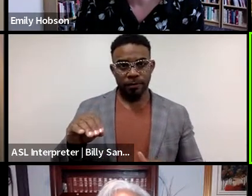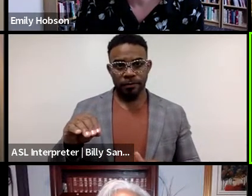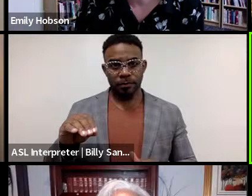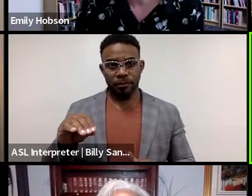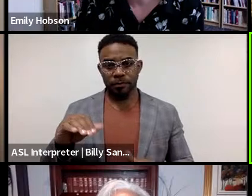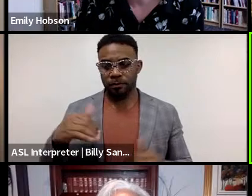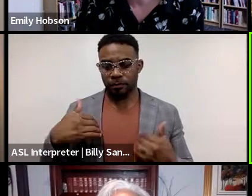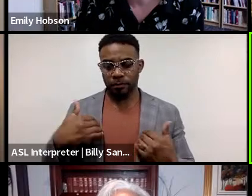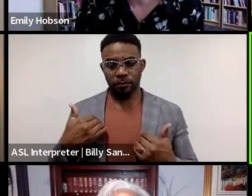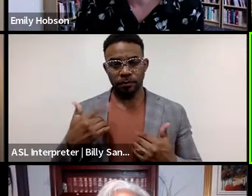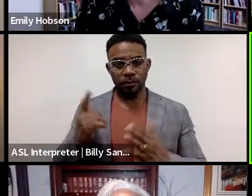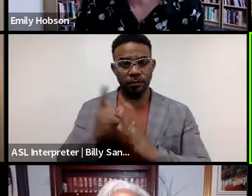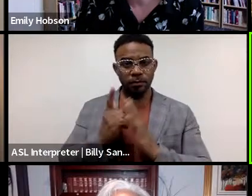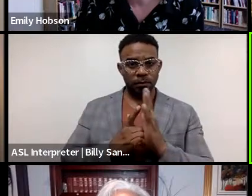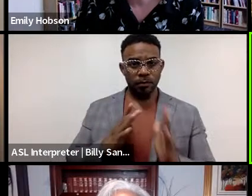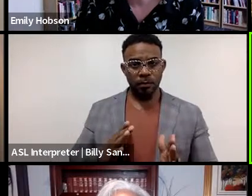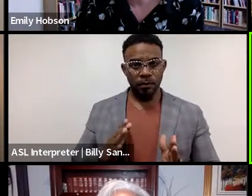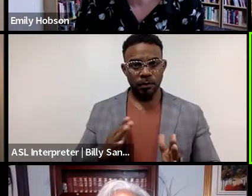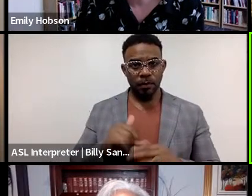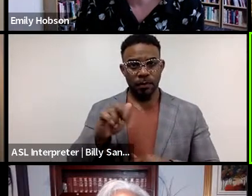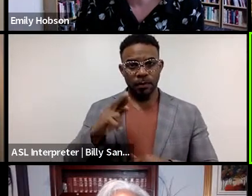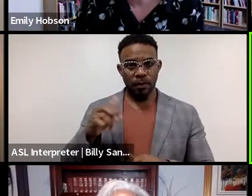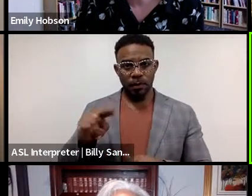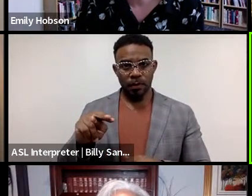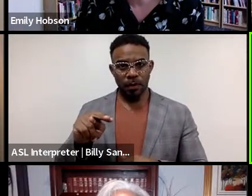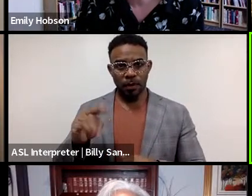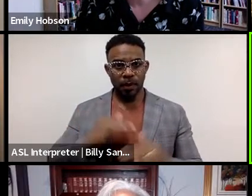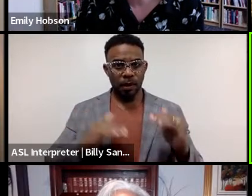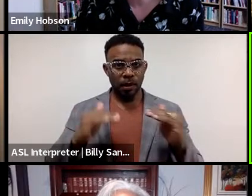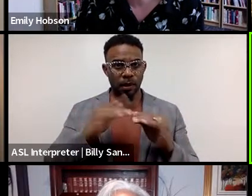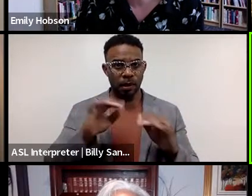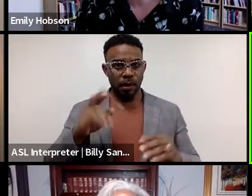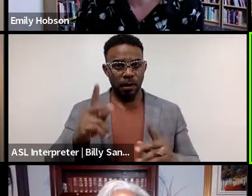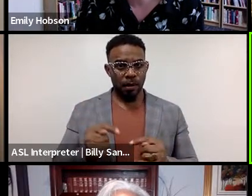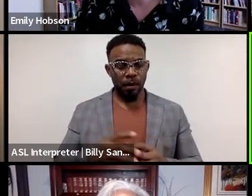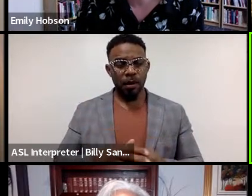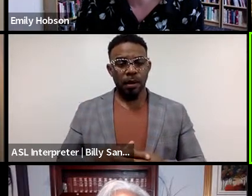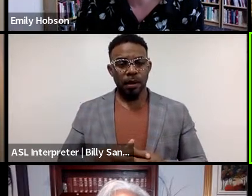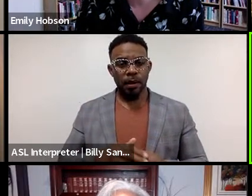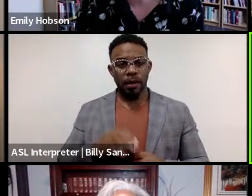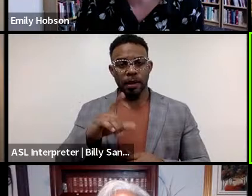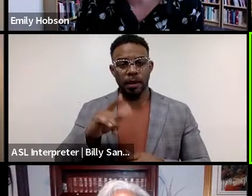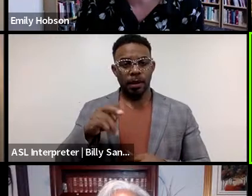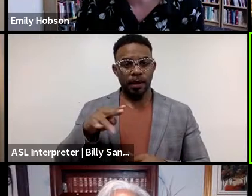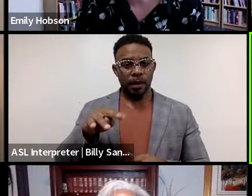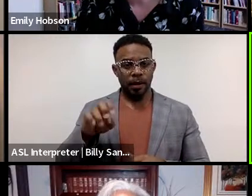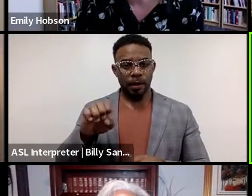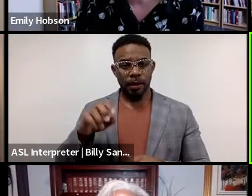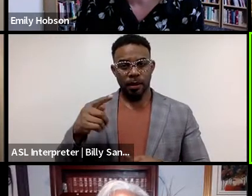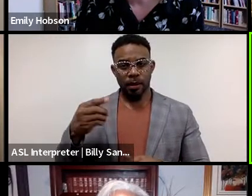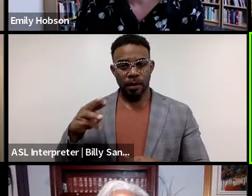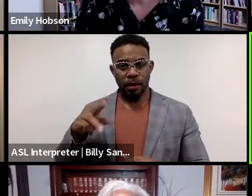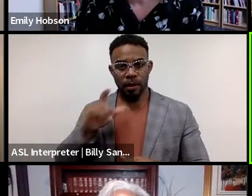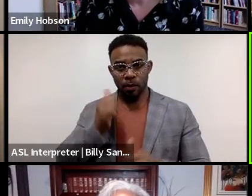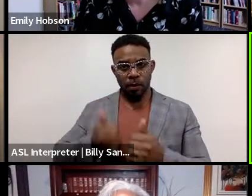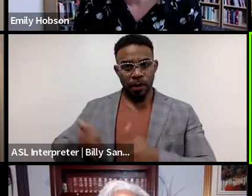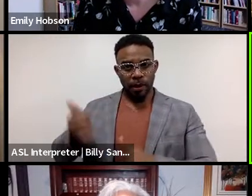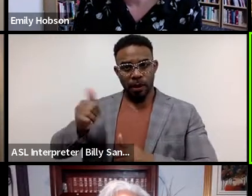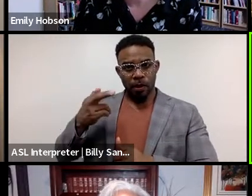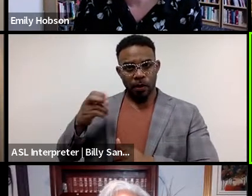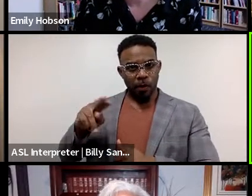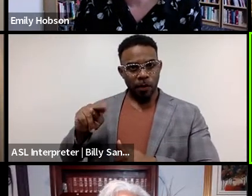a young attorney in Reagan's Justice Department. Clarence Thomas was head of the